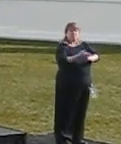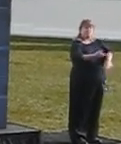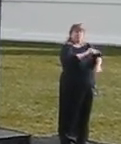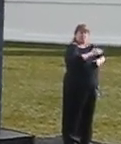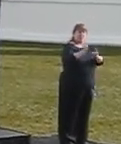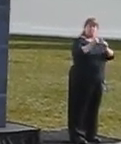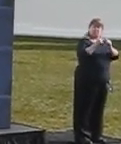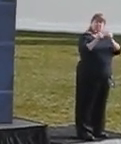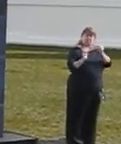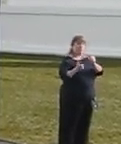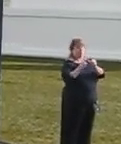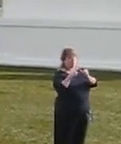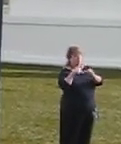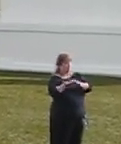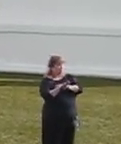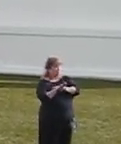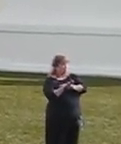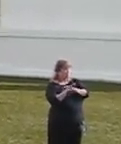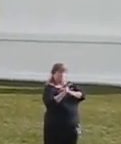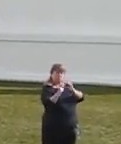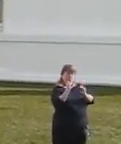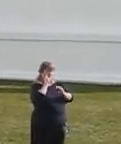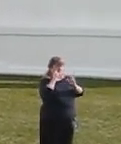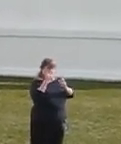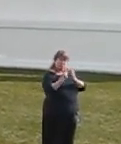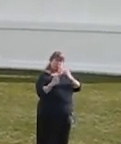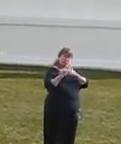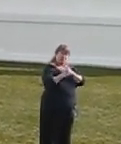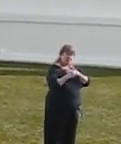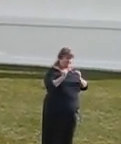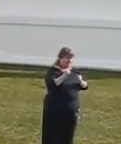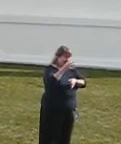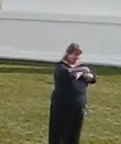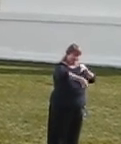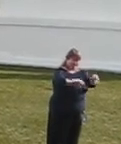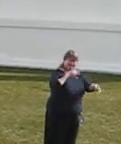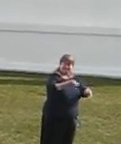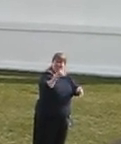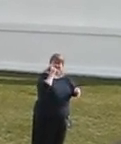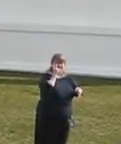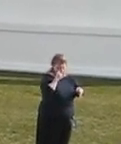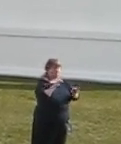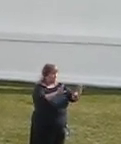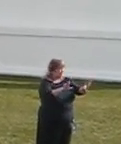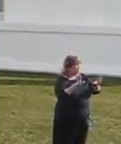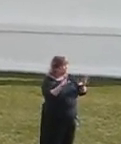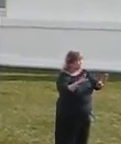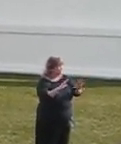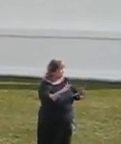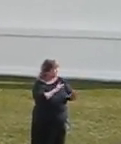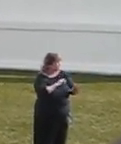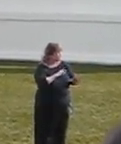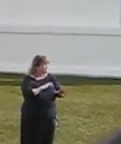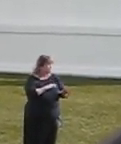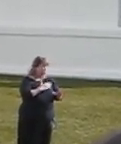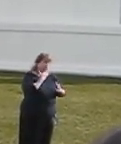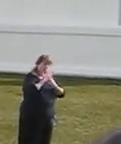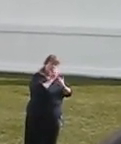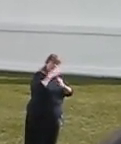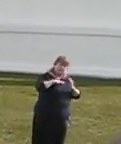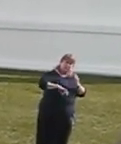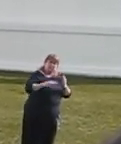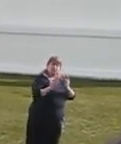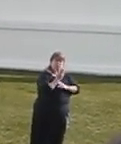it. No government program can possibly substitute for the incredible good done every day